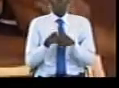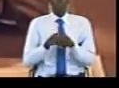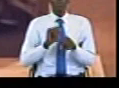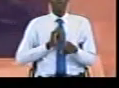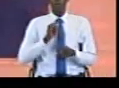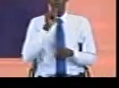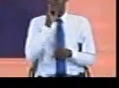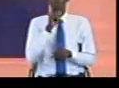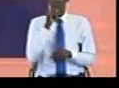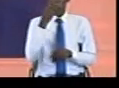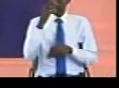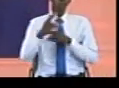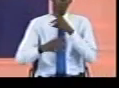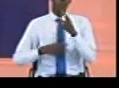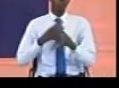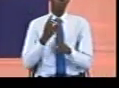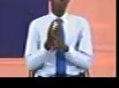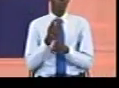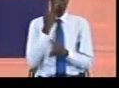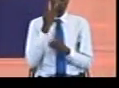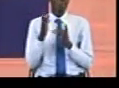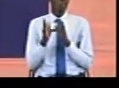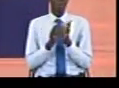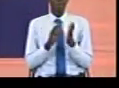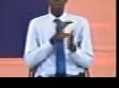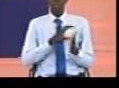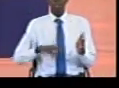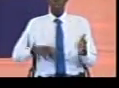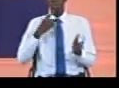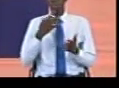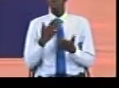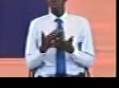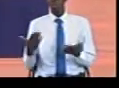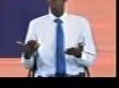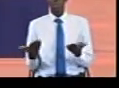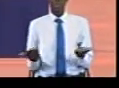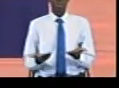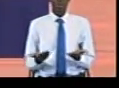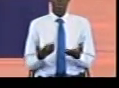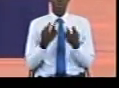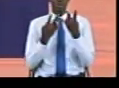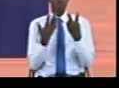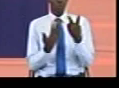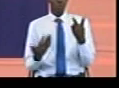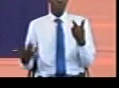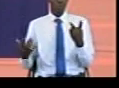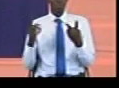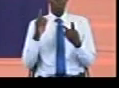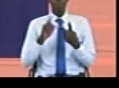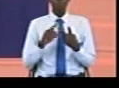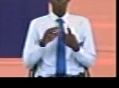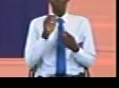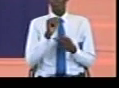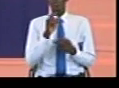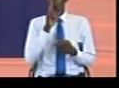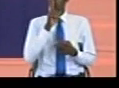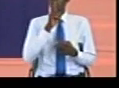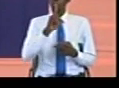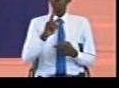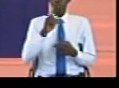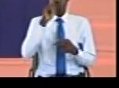world. See what Jesus Christ is saying. There are two things there. Number one, the true believer's separation. The